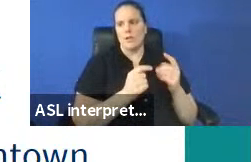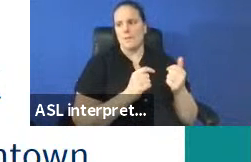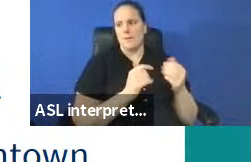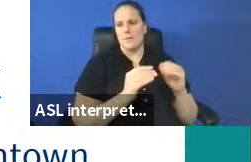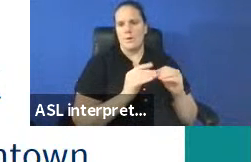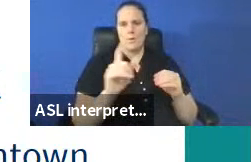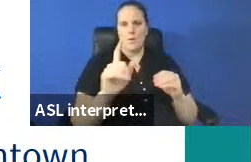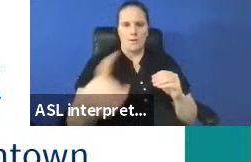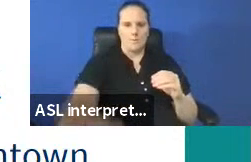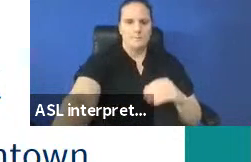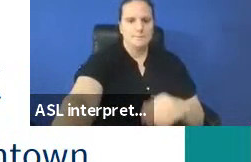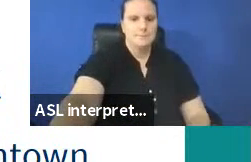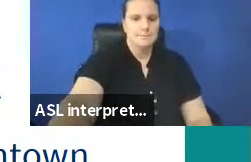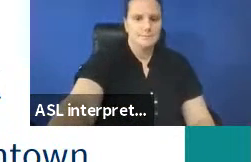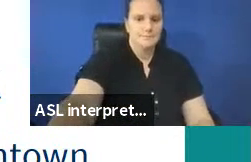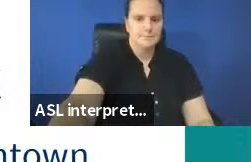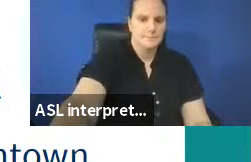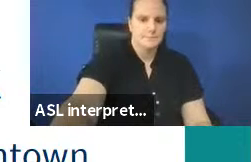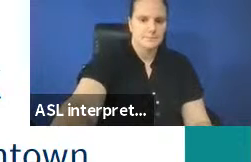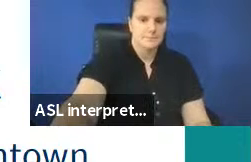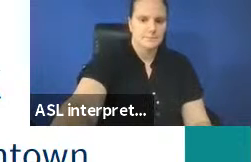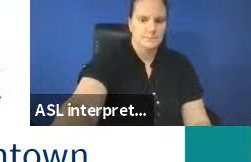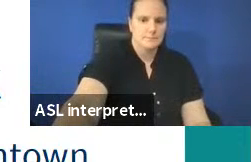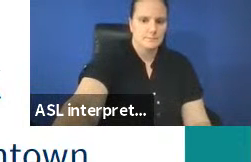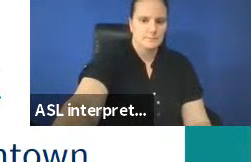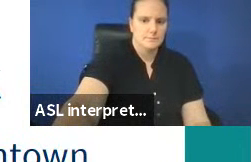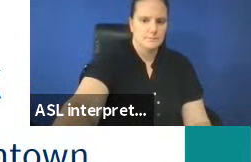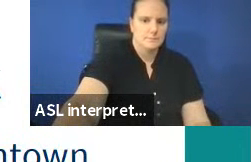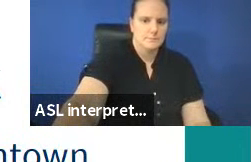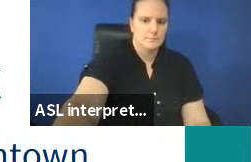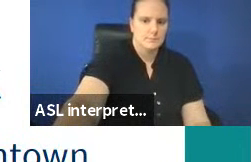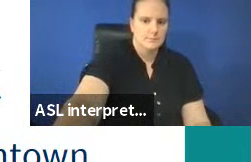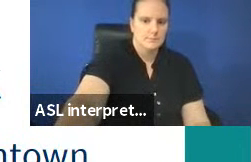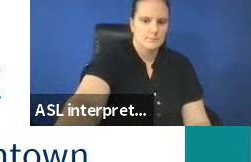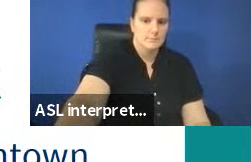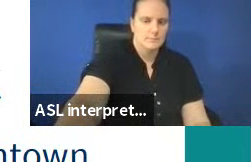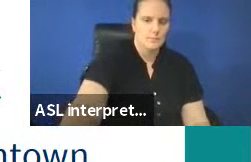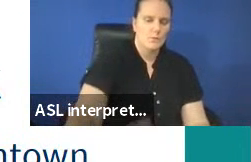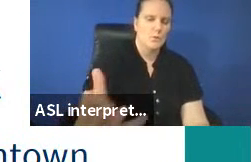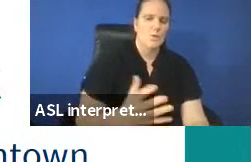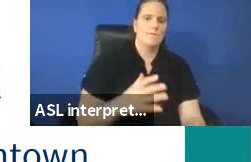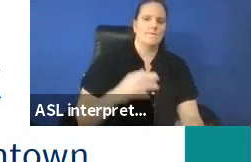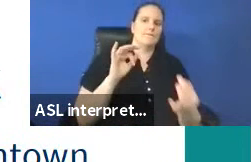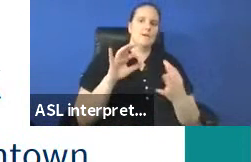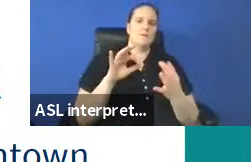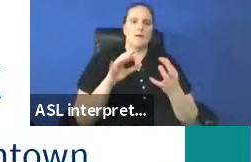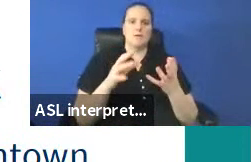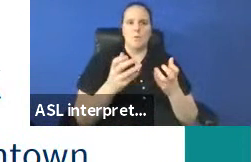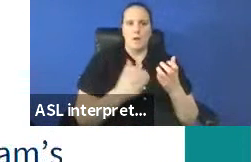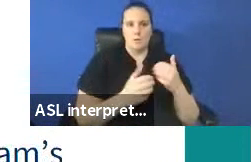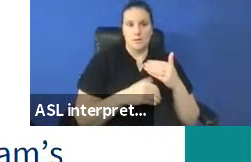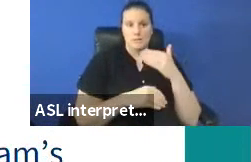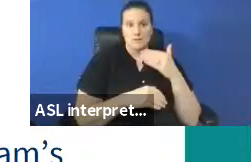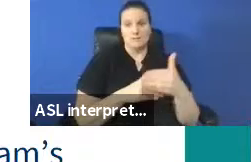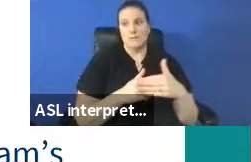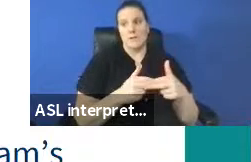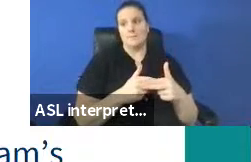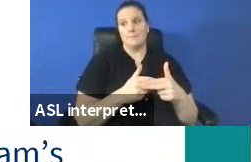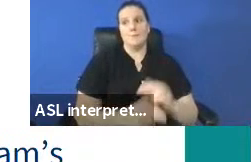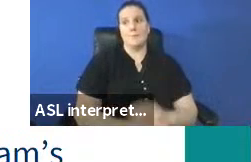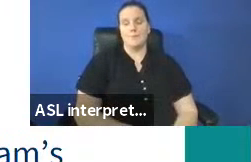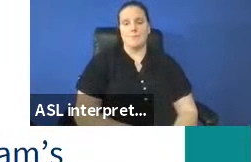where we are and what sort of feedback we might be looking for. So next slide.